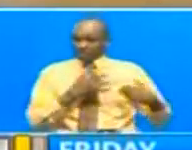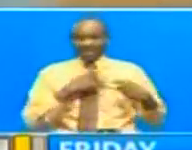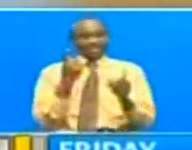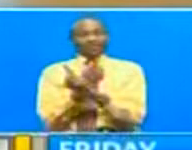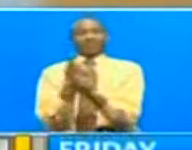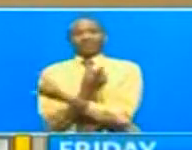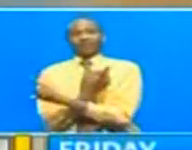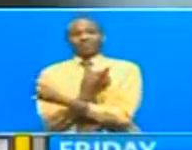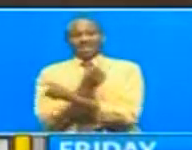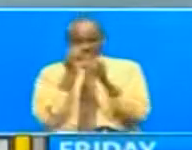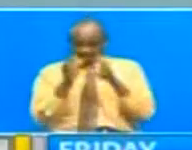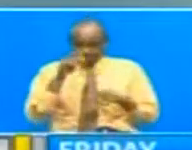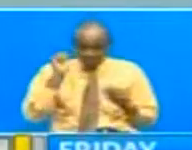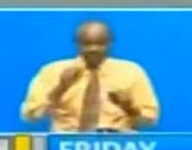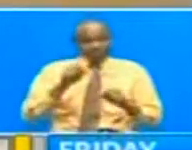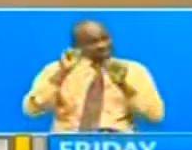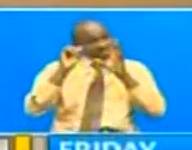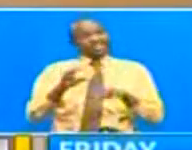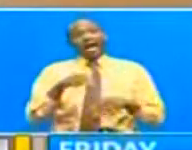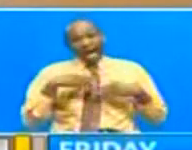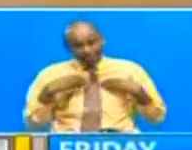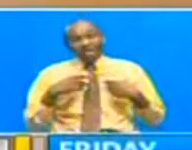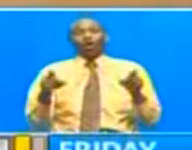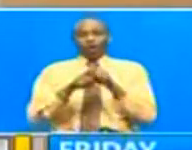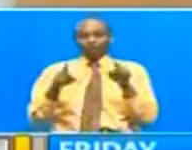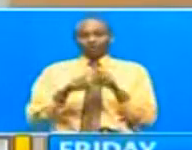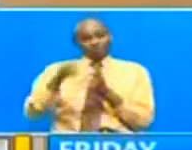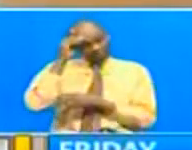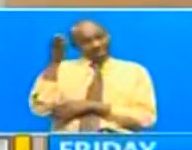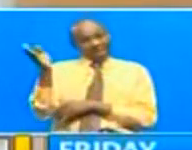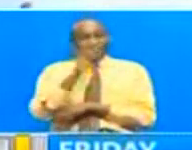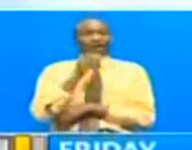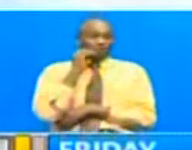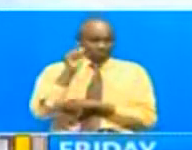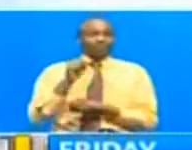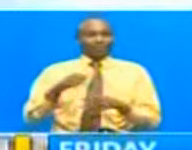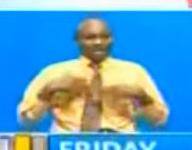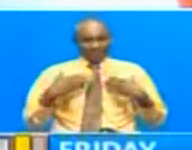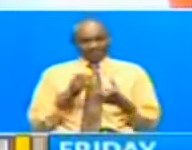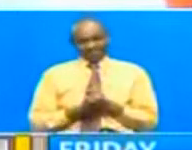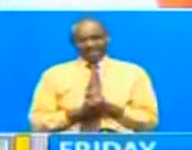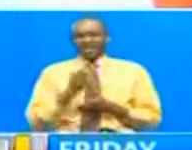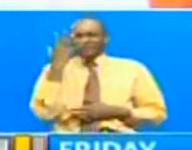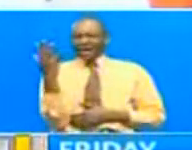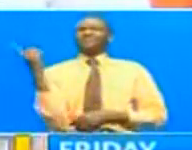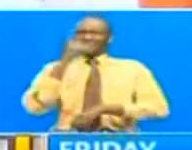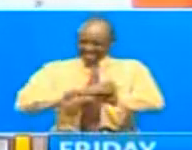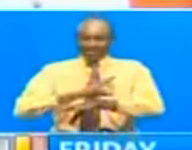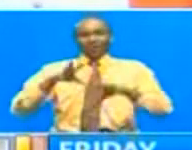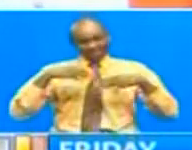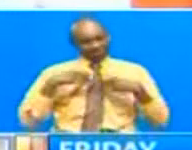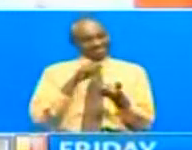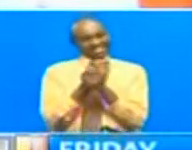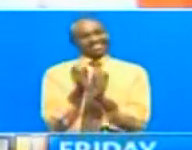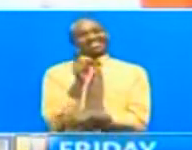all, if it's exciting to the teachers, then class should be exciting. It's been 5 days of embracing change.